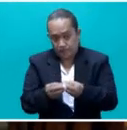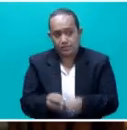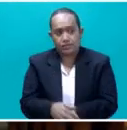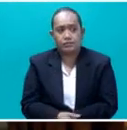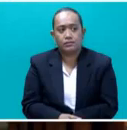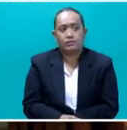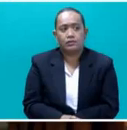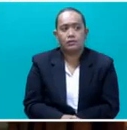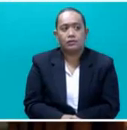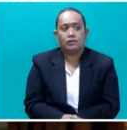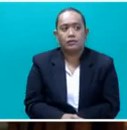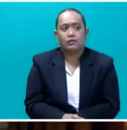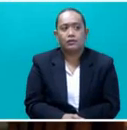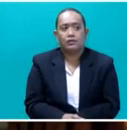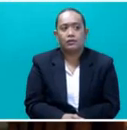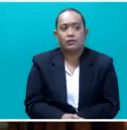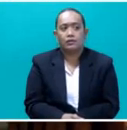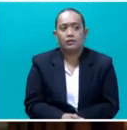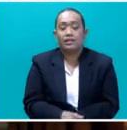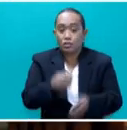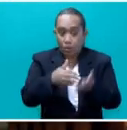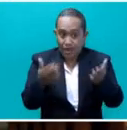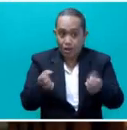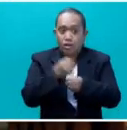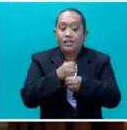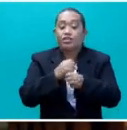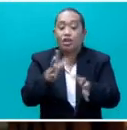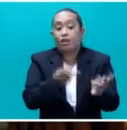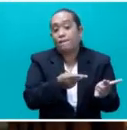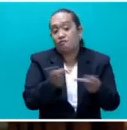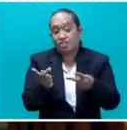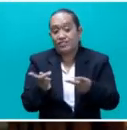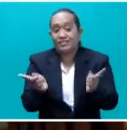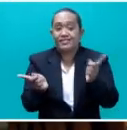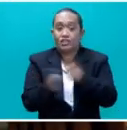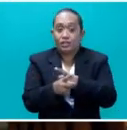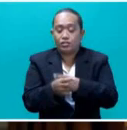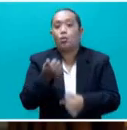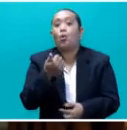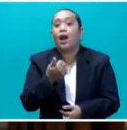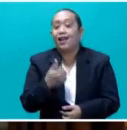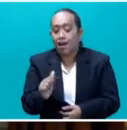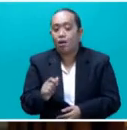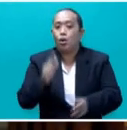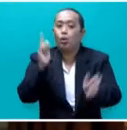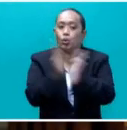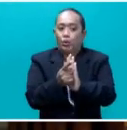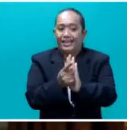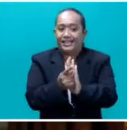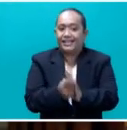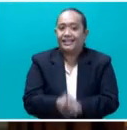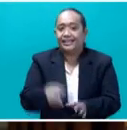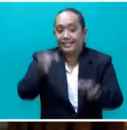impediments, the general provisions have been changed to allow quick decisions that can